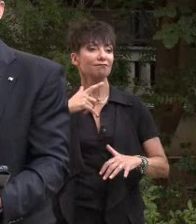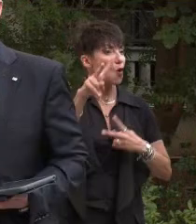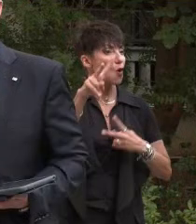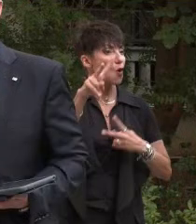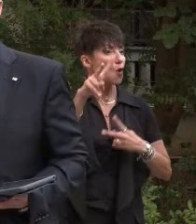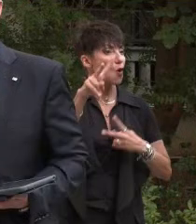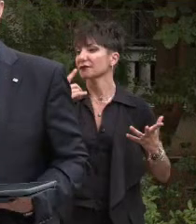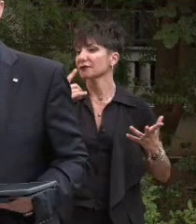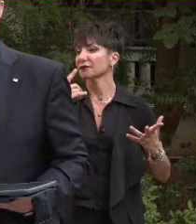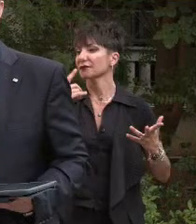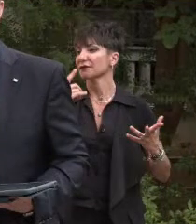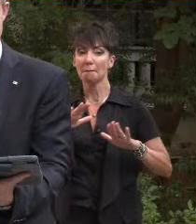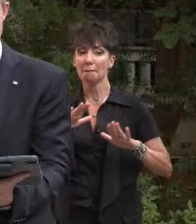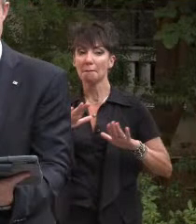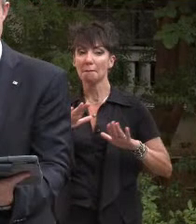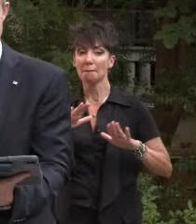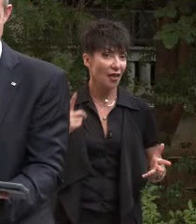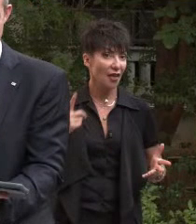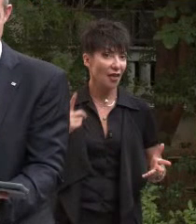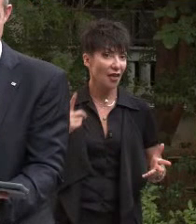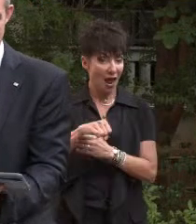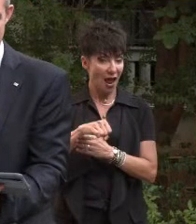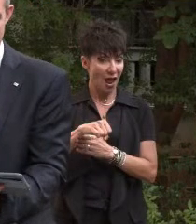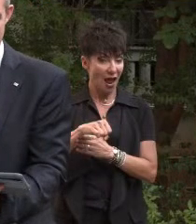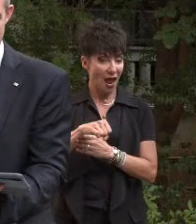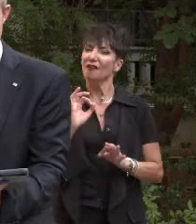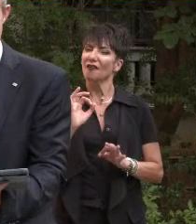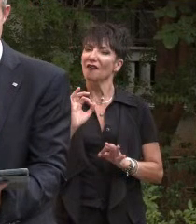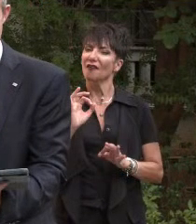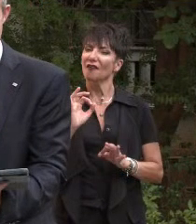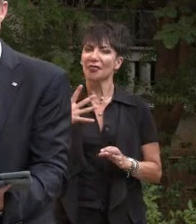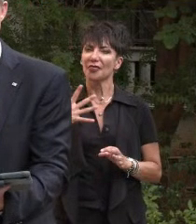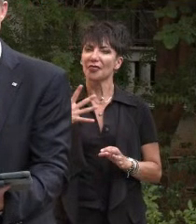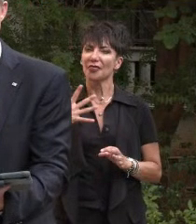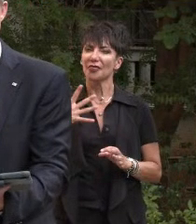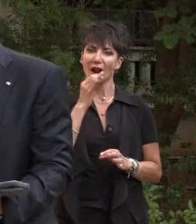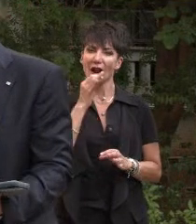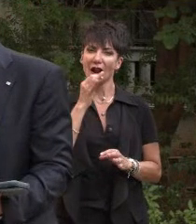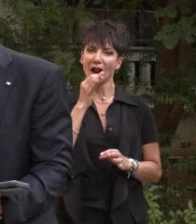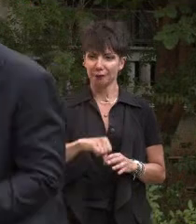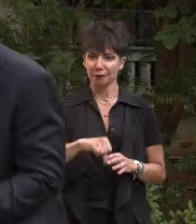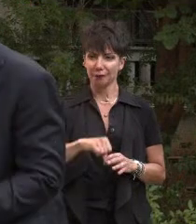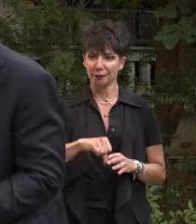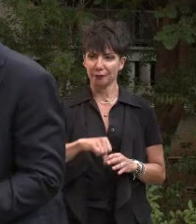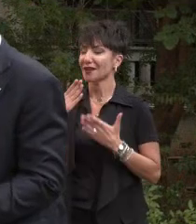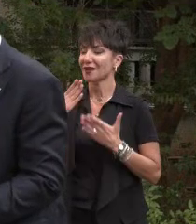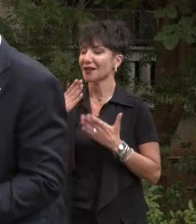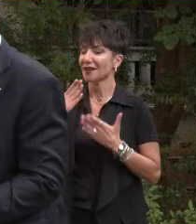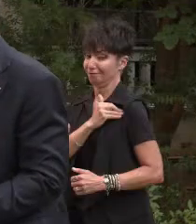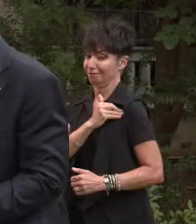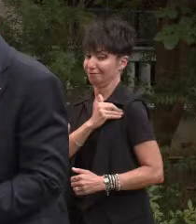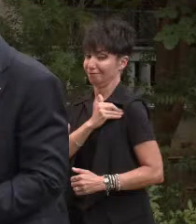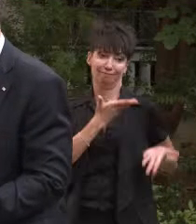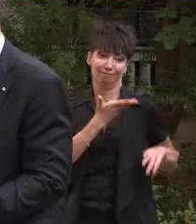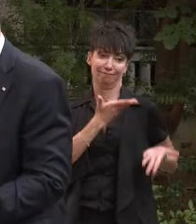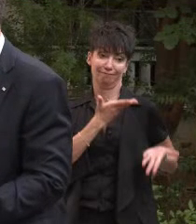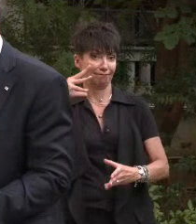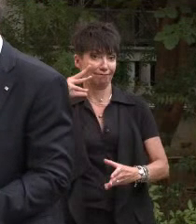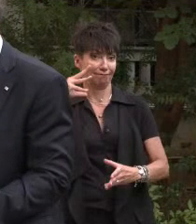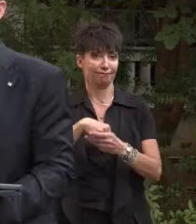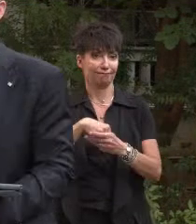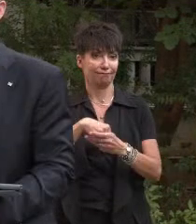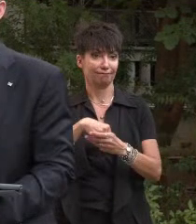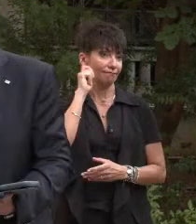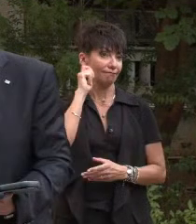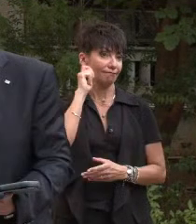I have prepared some words, so I'll go through them. And thank you for inviting us to this event today